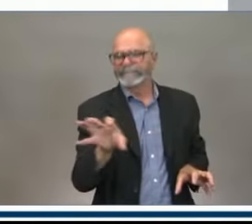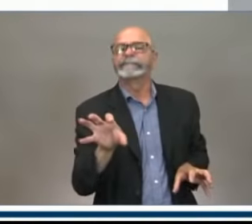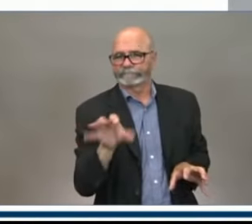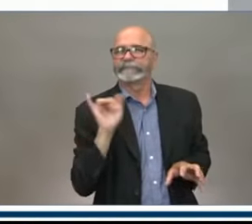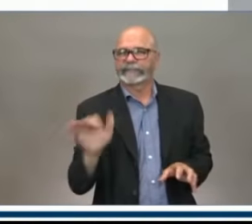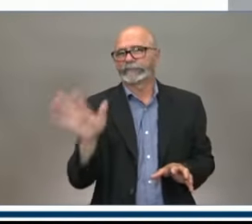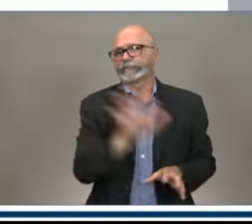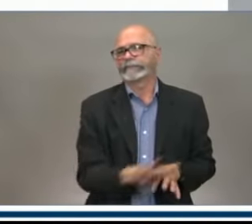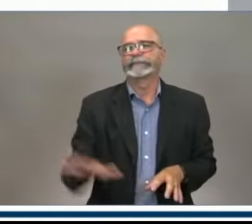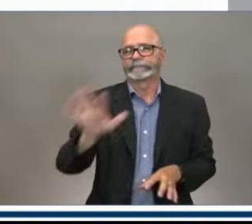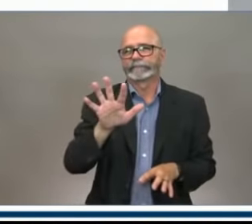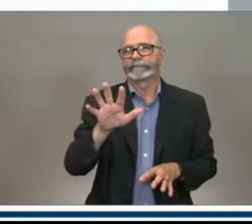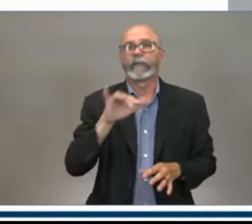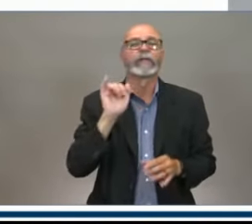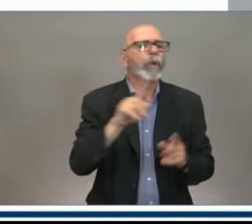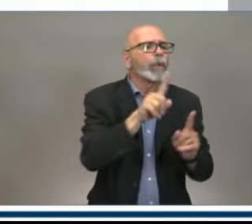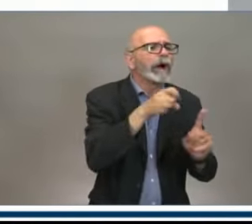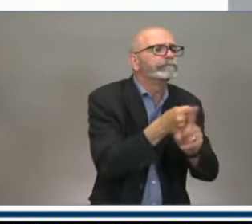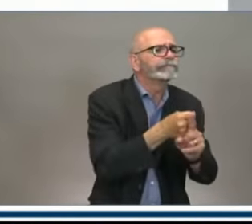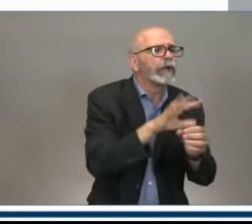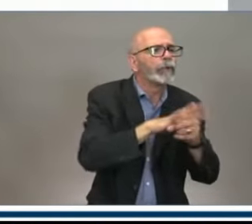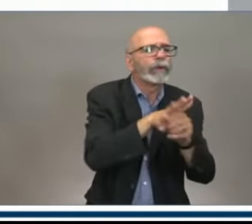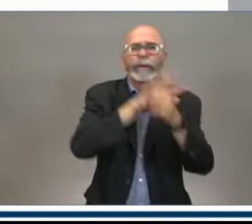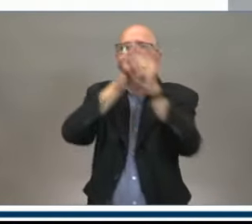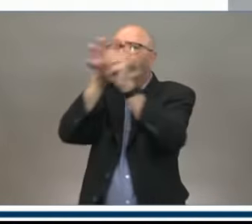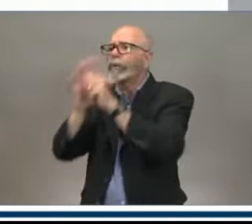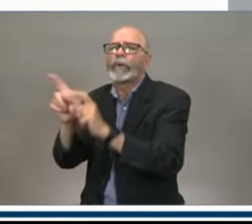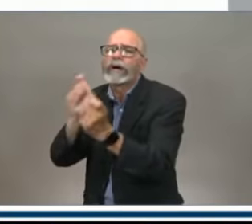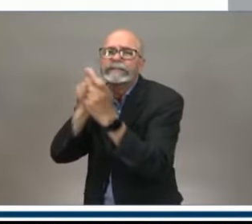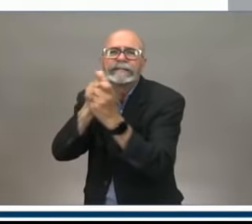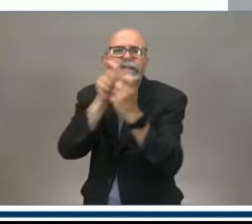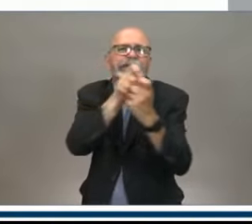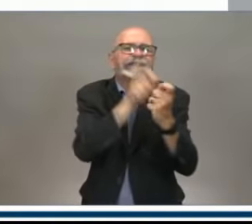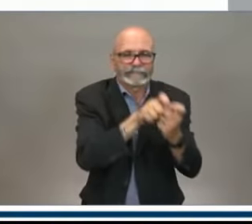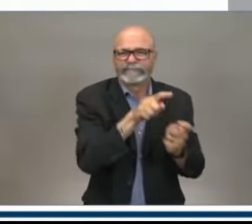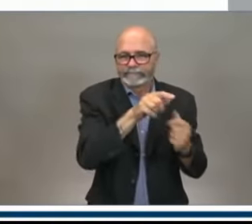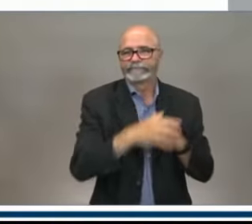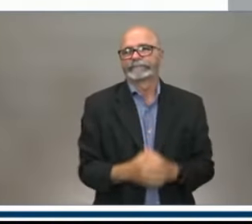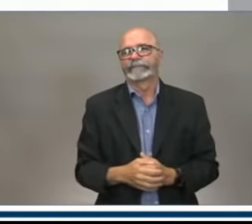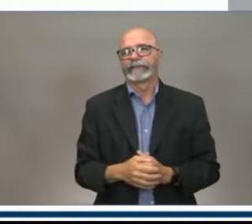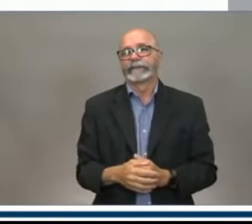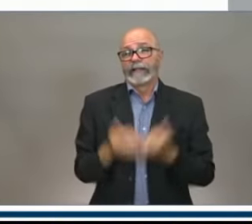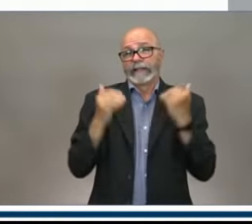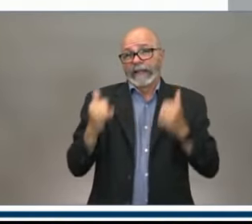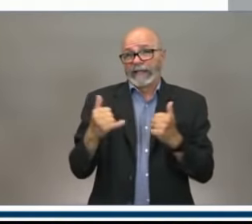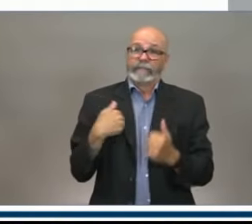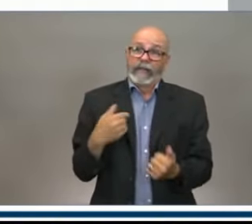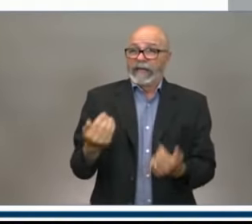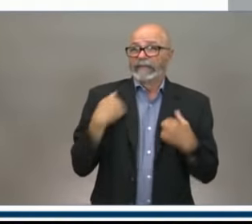of where COVID-19 cases are occurring. So currently we have